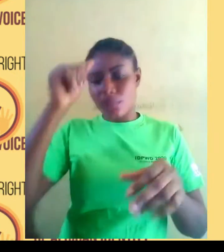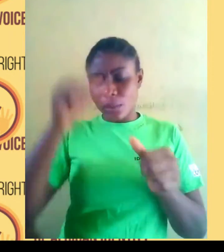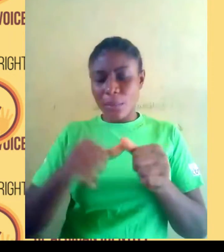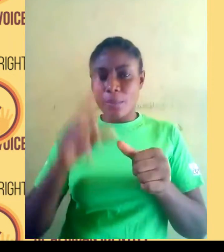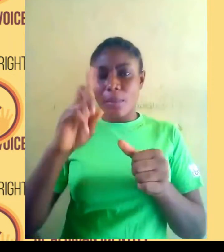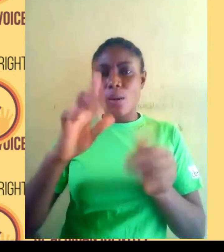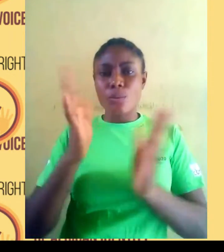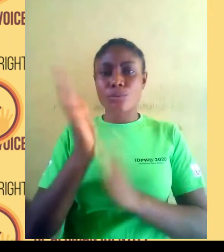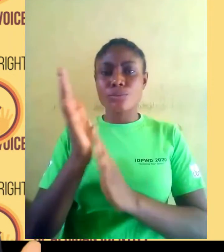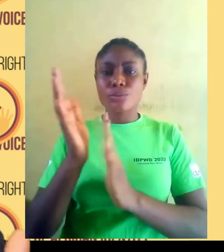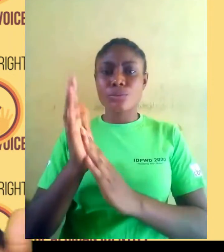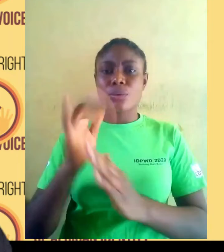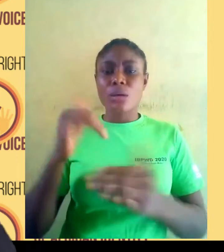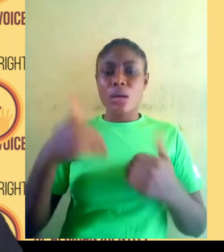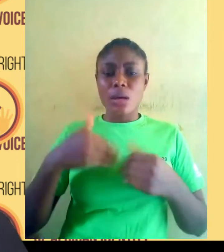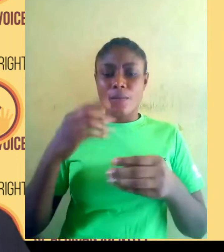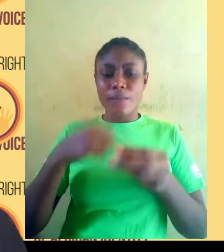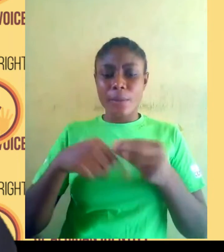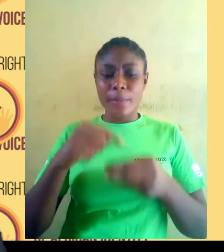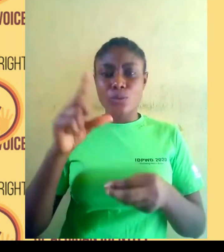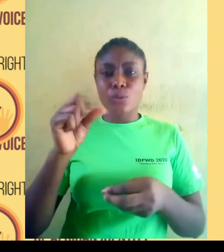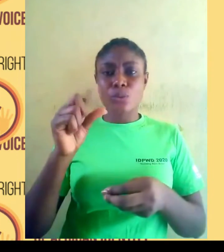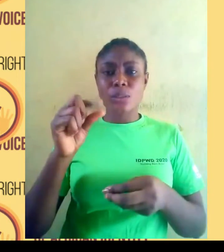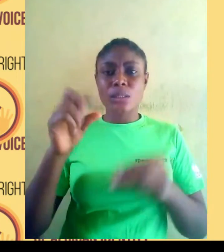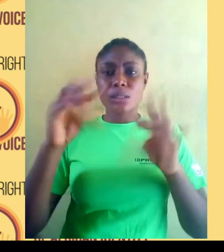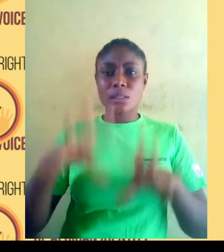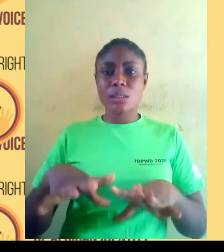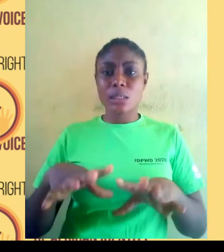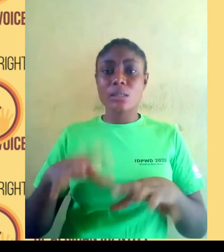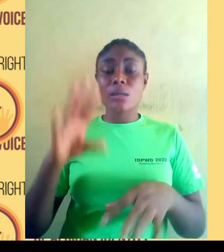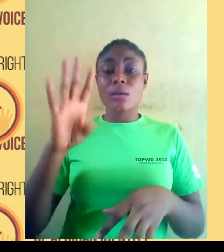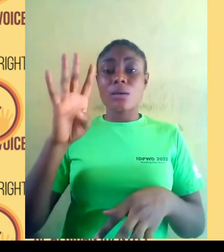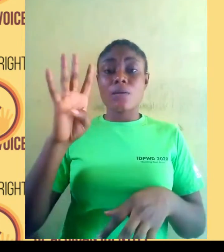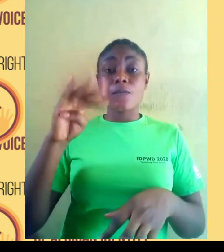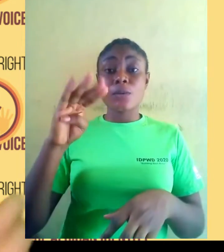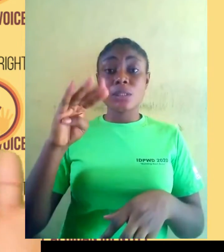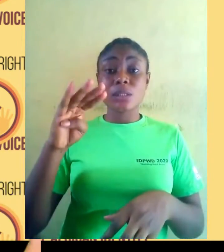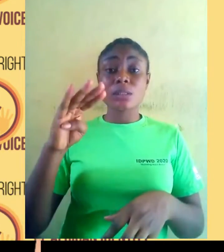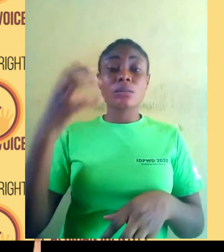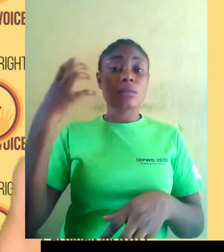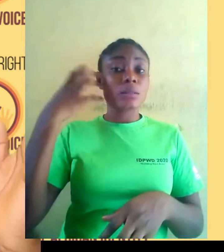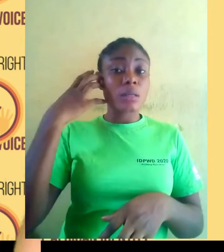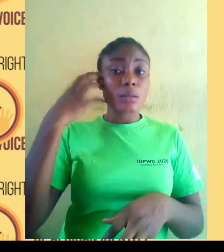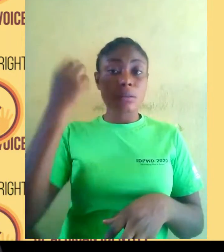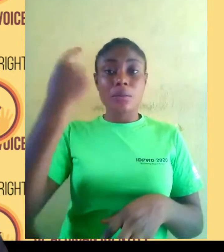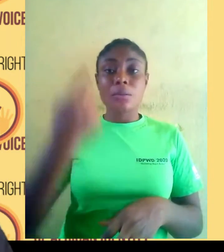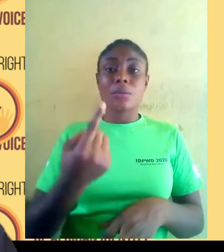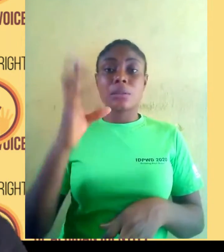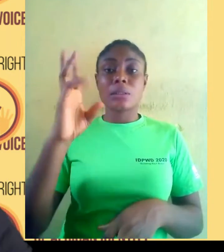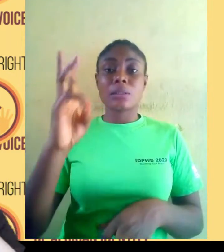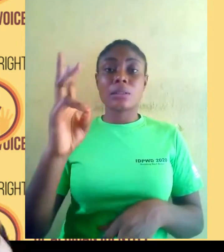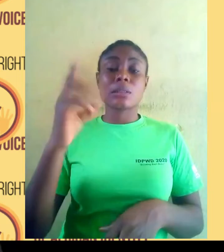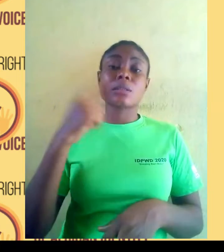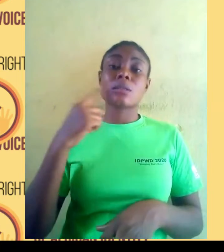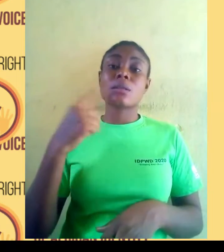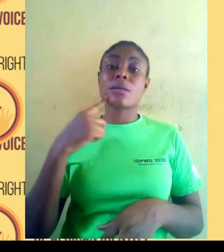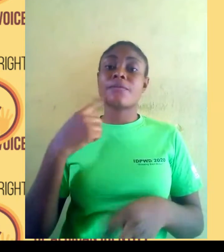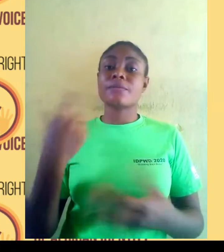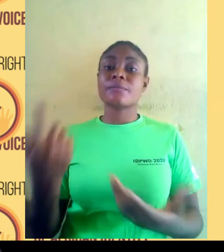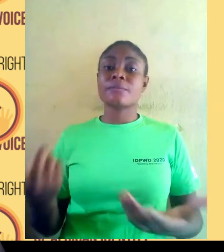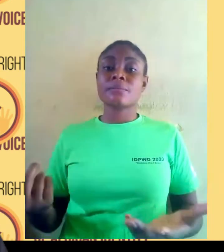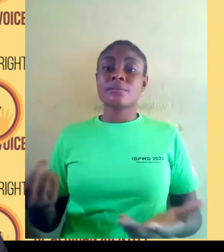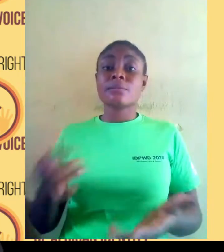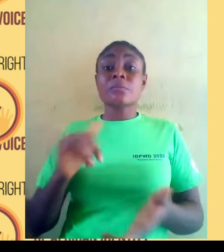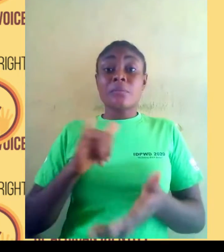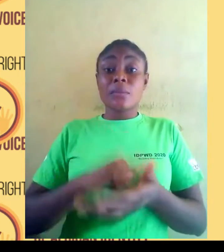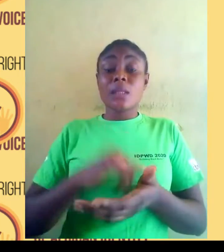20 teachers, 14 were hearing and 6 were deaf. Oh wow, that was beautiful. That was